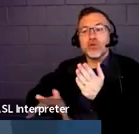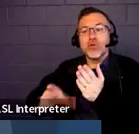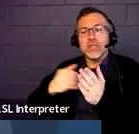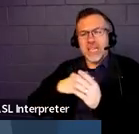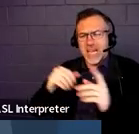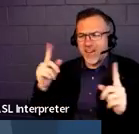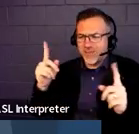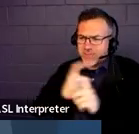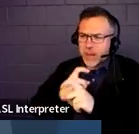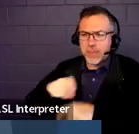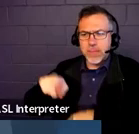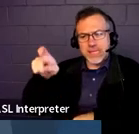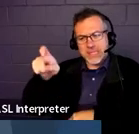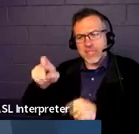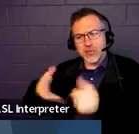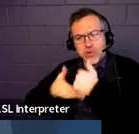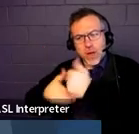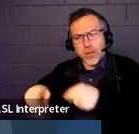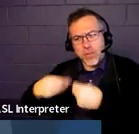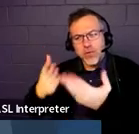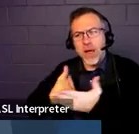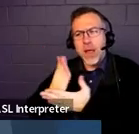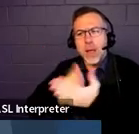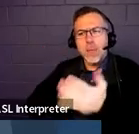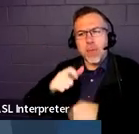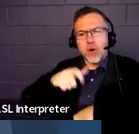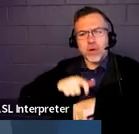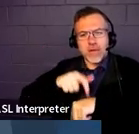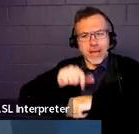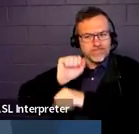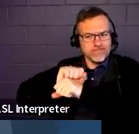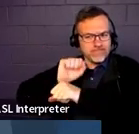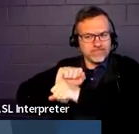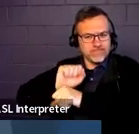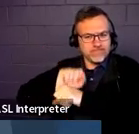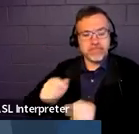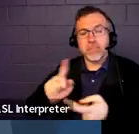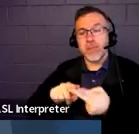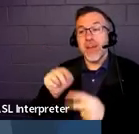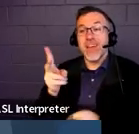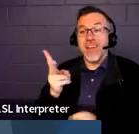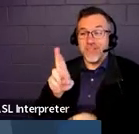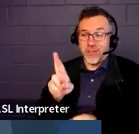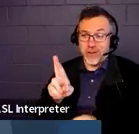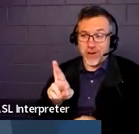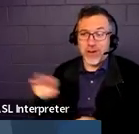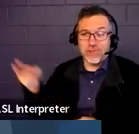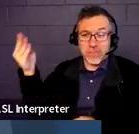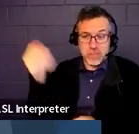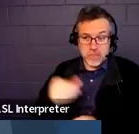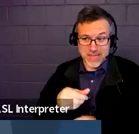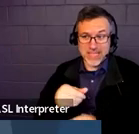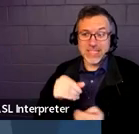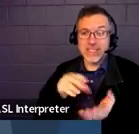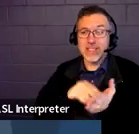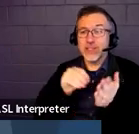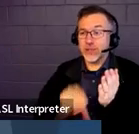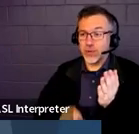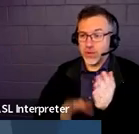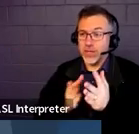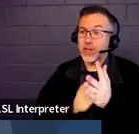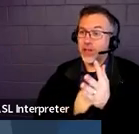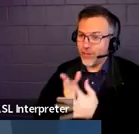needs in providing part-time employment. VR pays the student through the